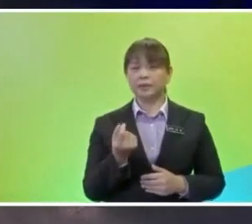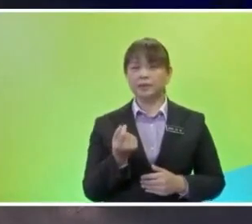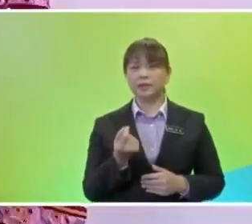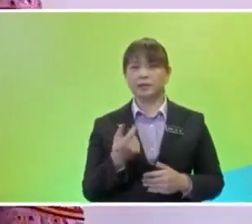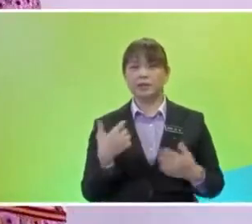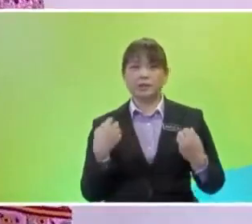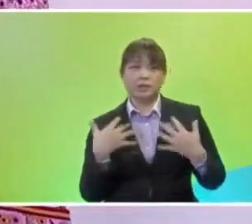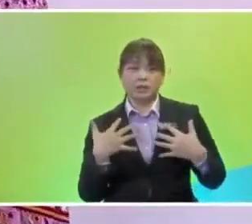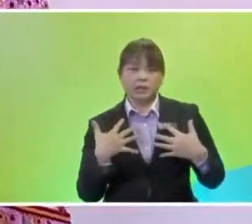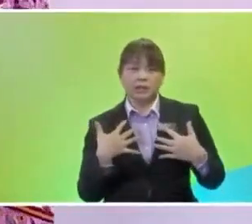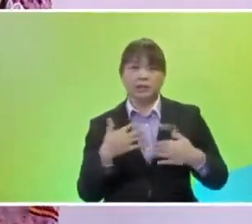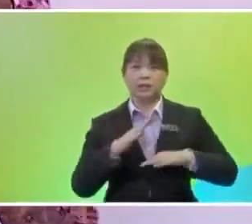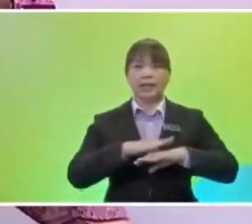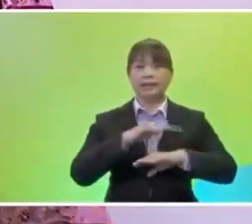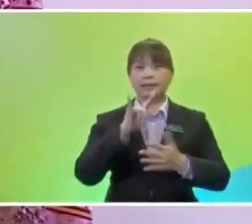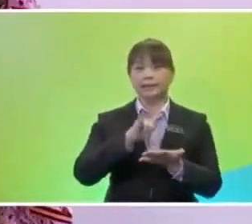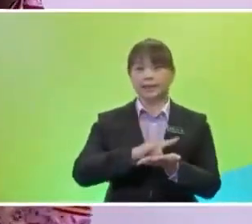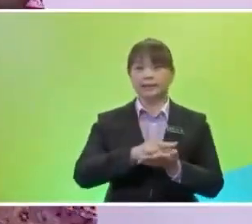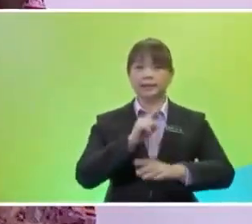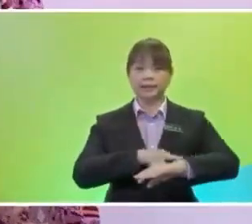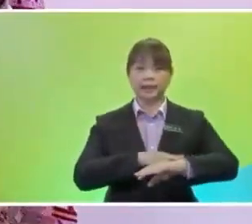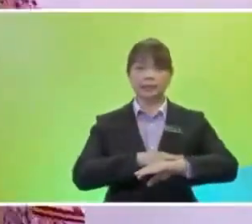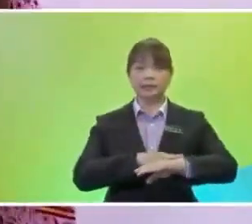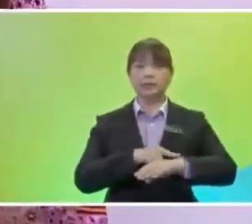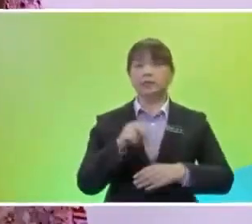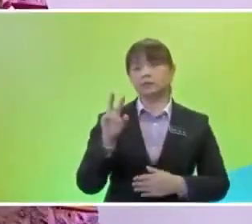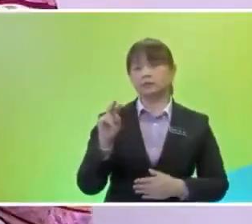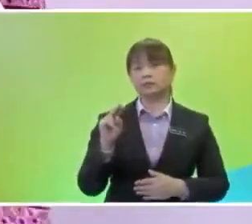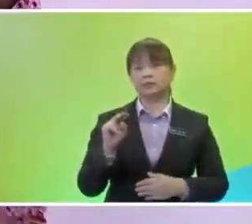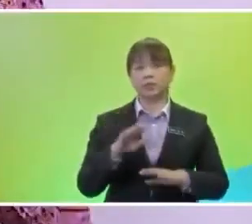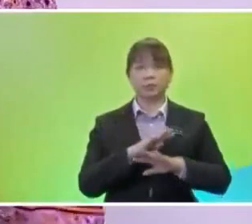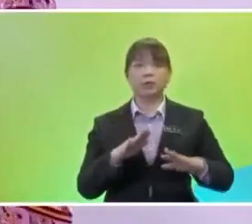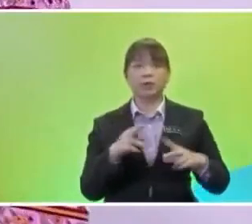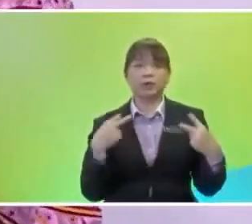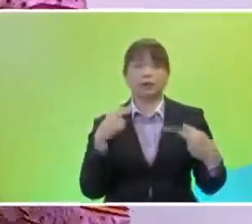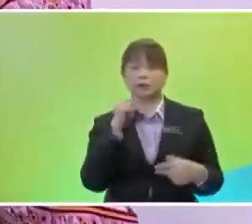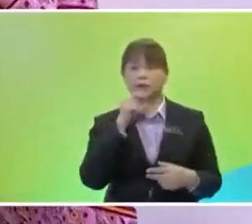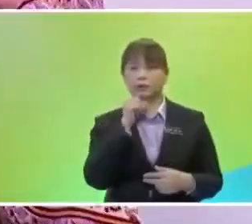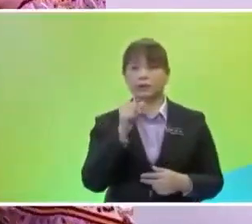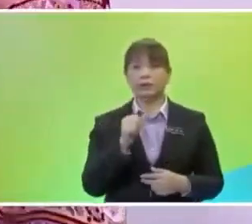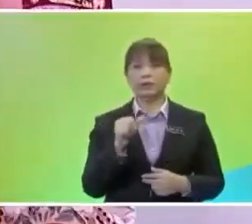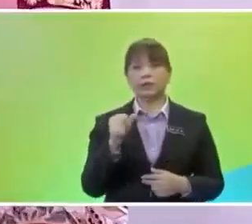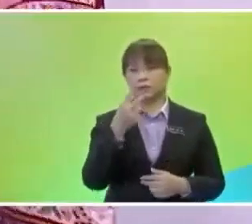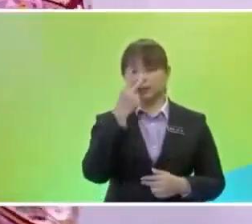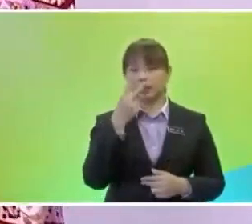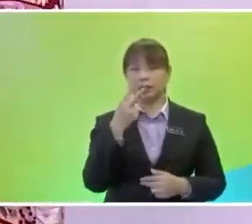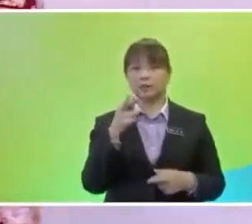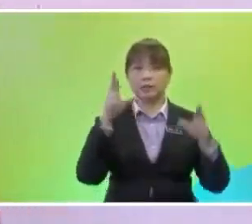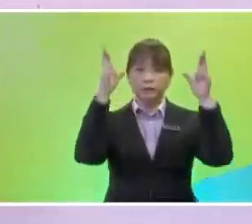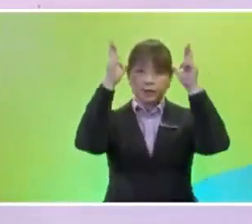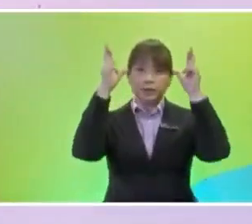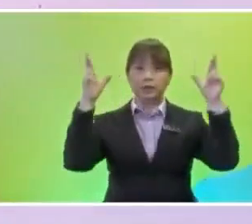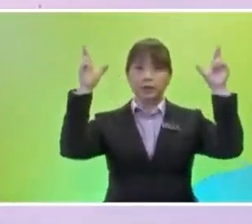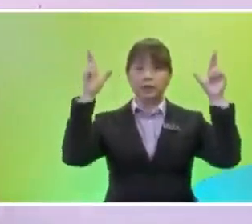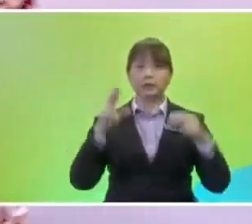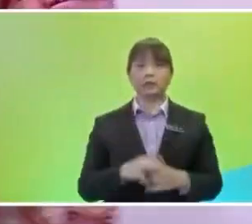was excited at the time because we haven't seen a reindeer in Malaysia. So that was my very first time to see a reindeer, so I was very